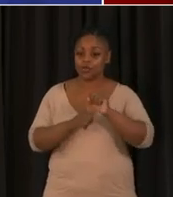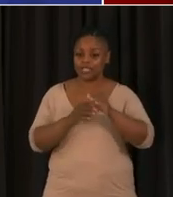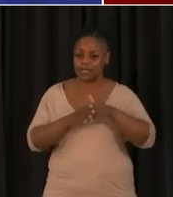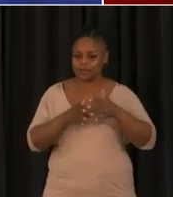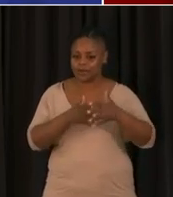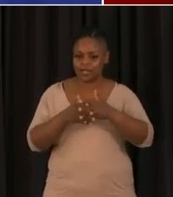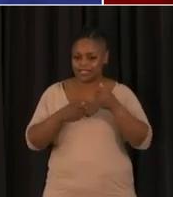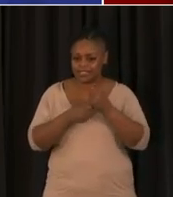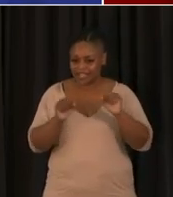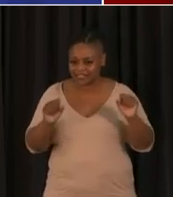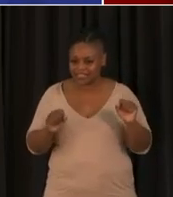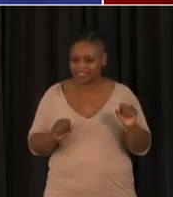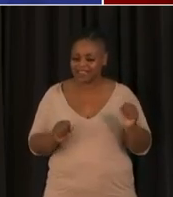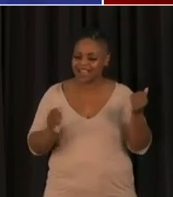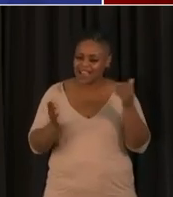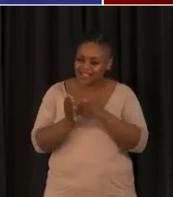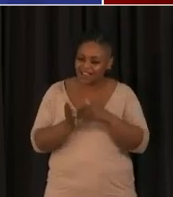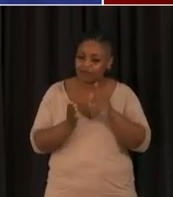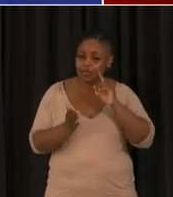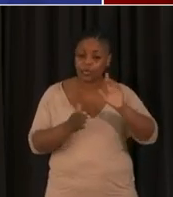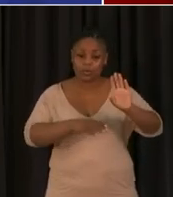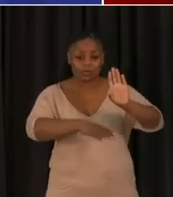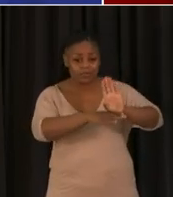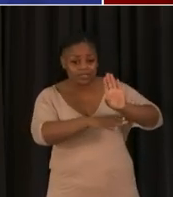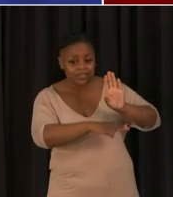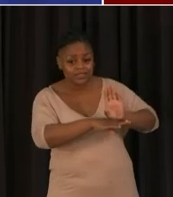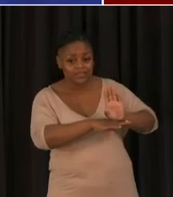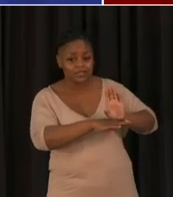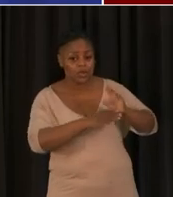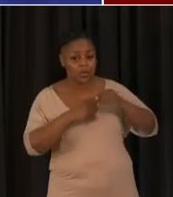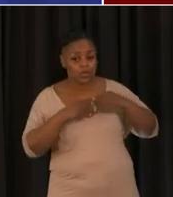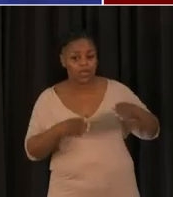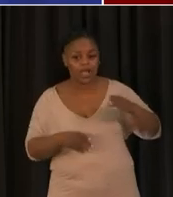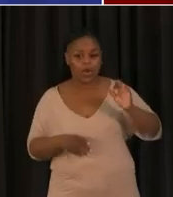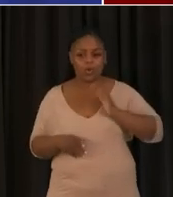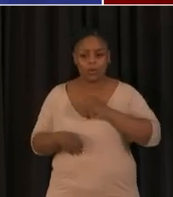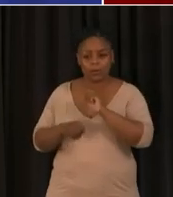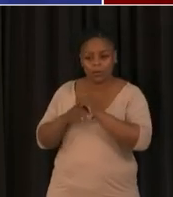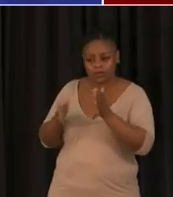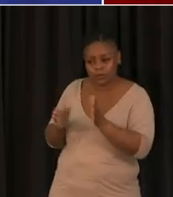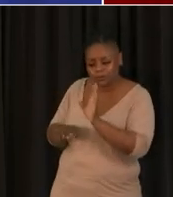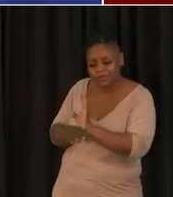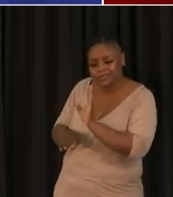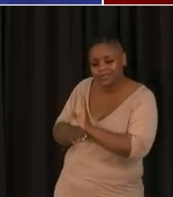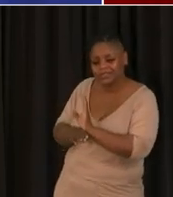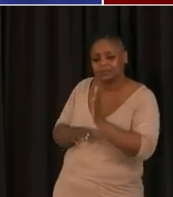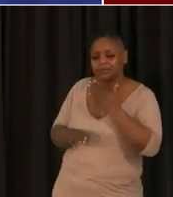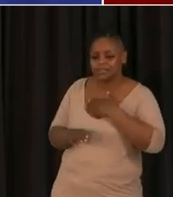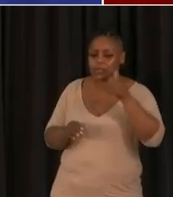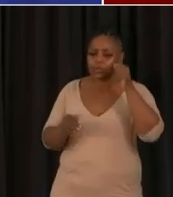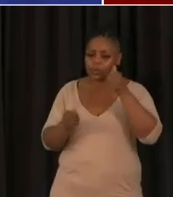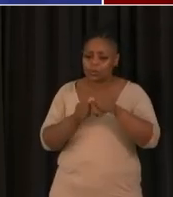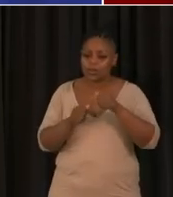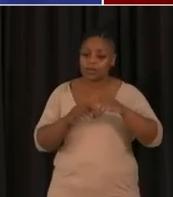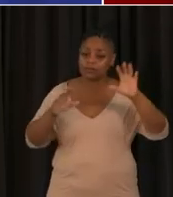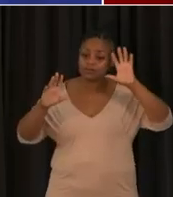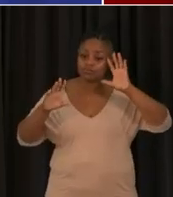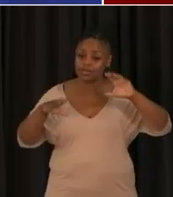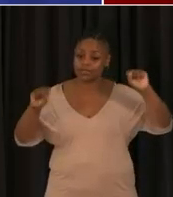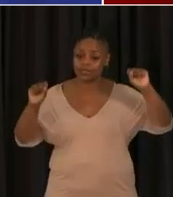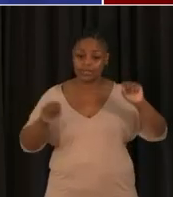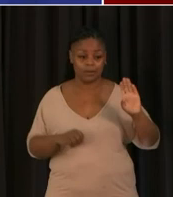about 400 families and providing, I think there's an option of either $1,100 a month for 5 months or a lump sum